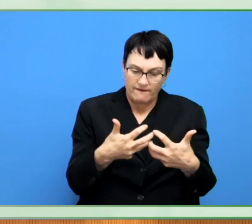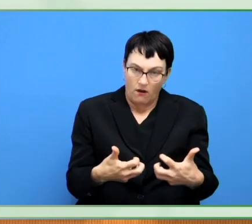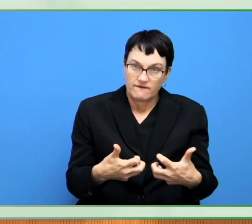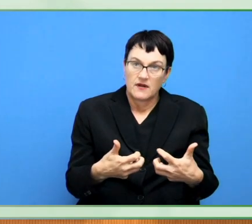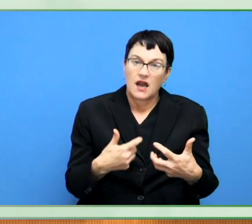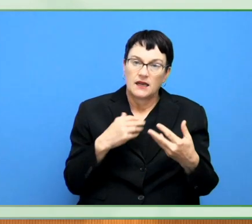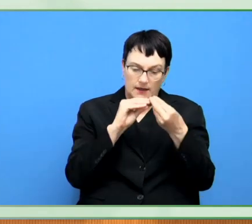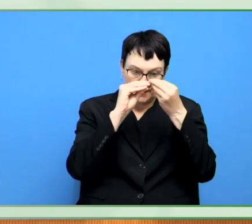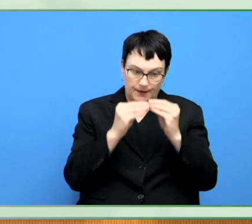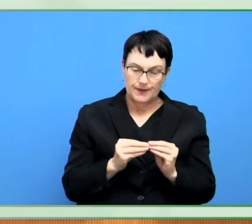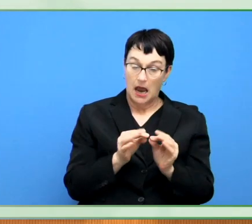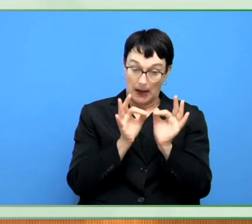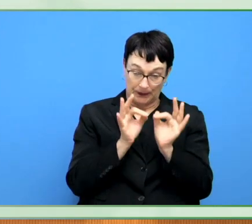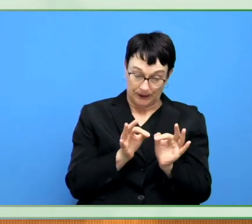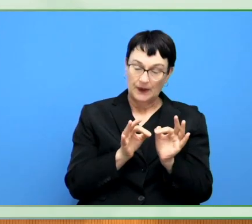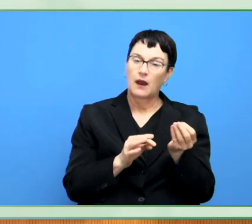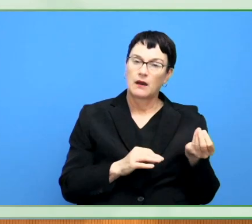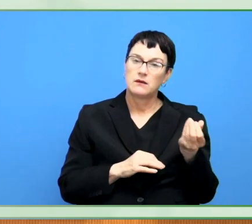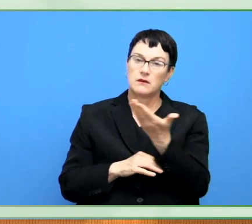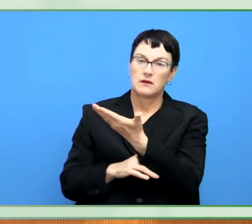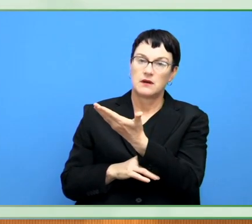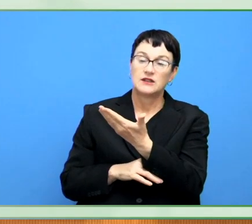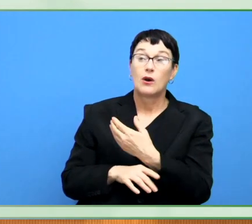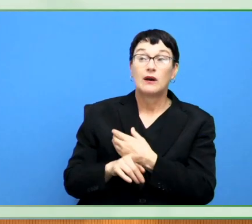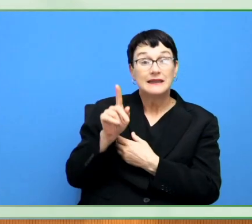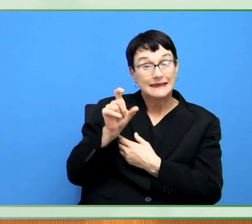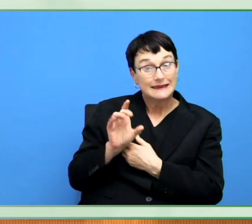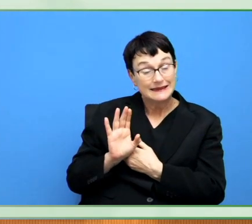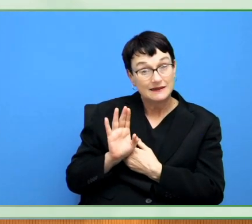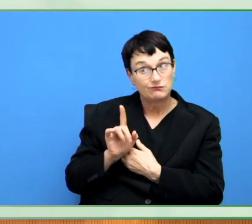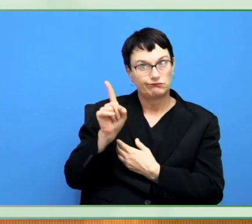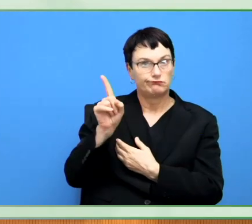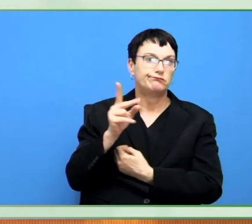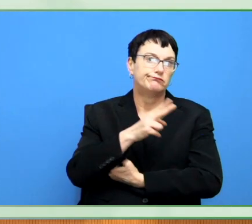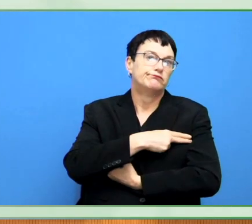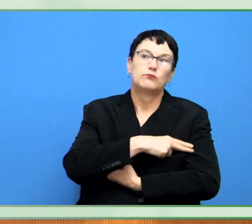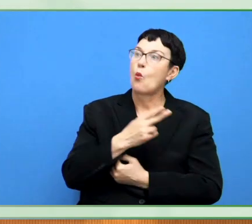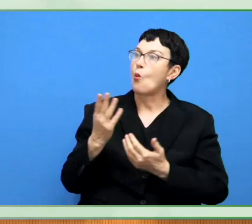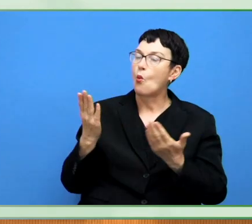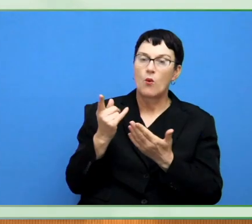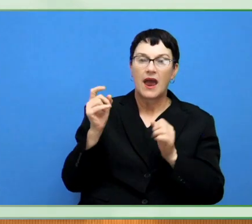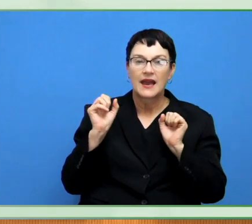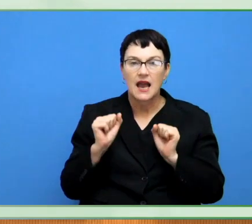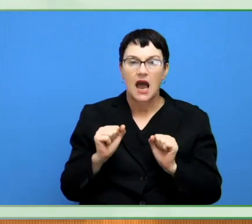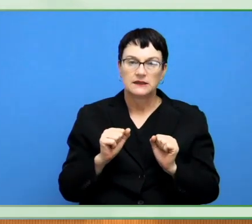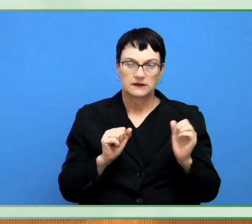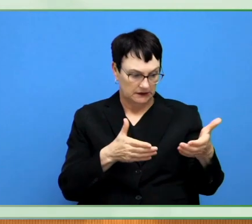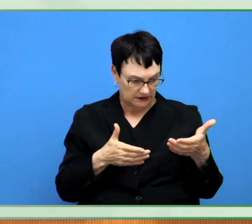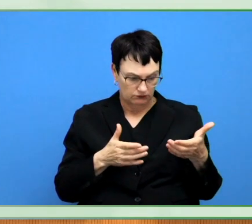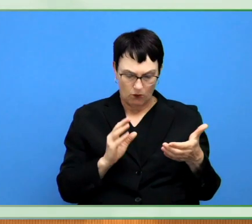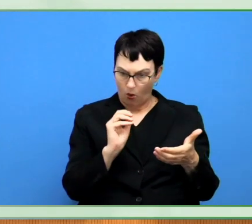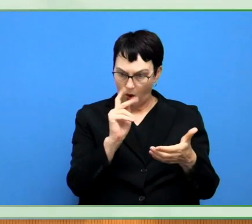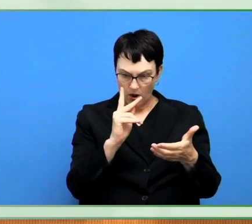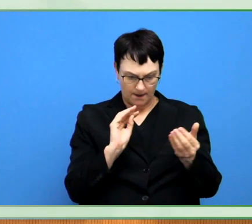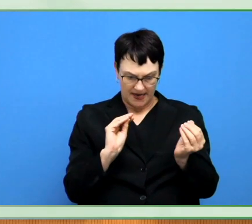world, that prosthetist is able to rebuild a custom leg for the patient sitting right in front of them. And of